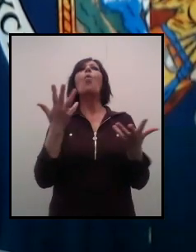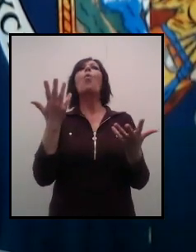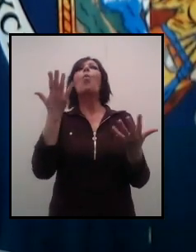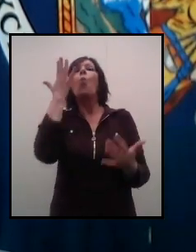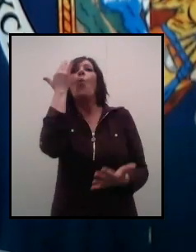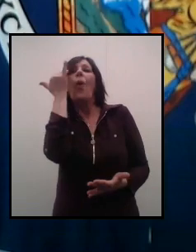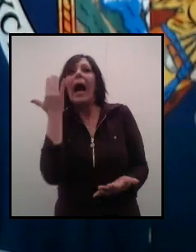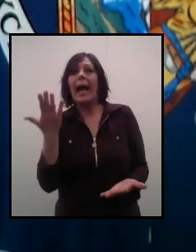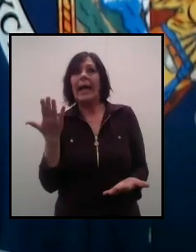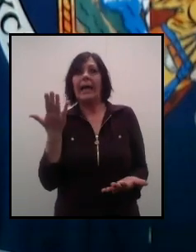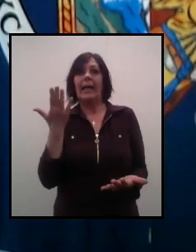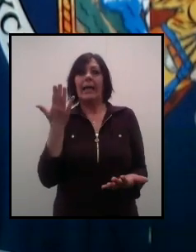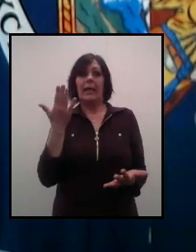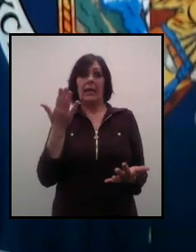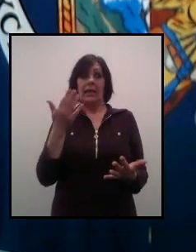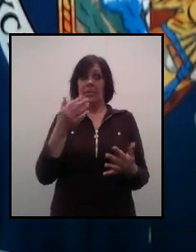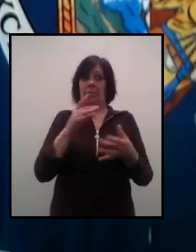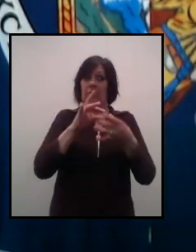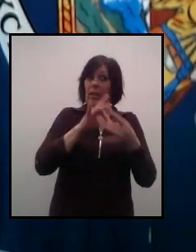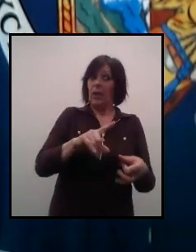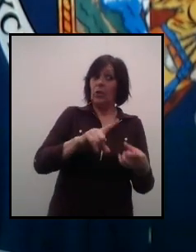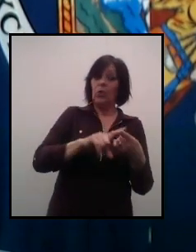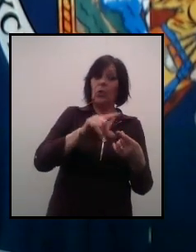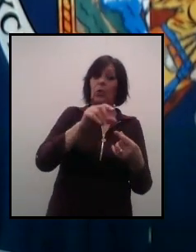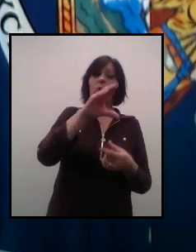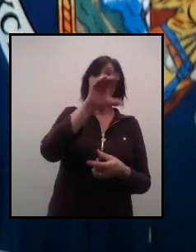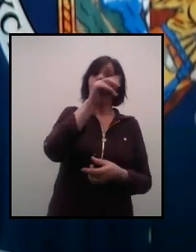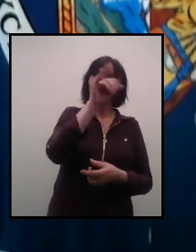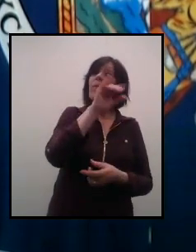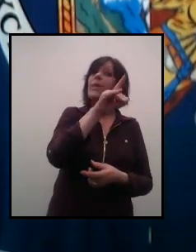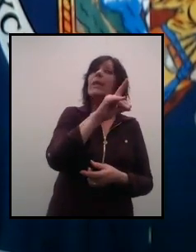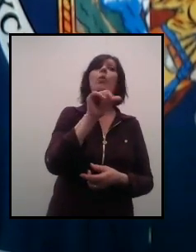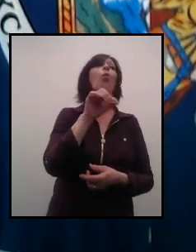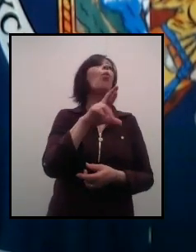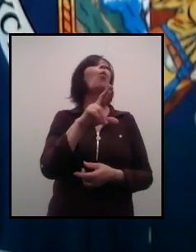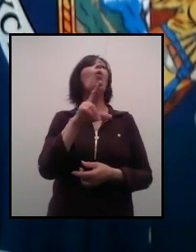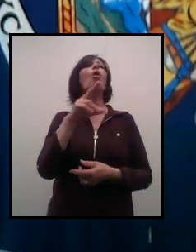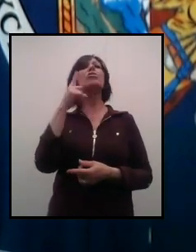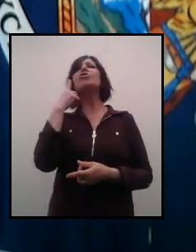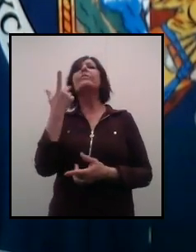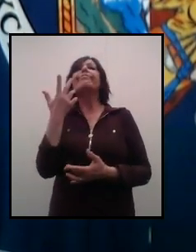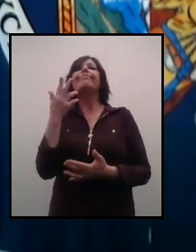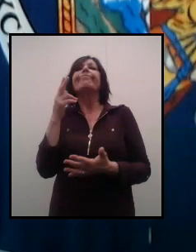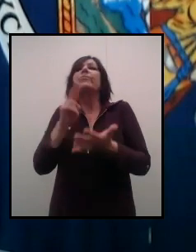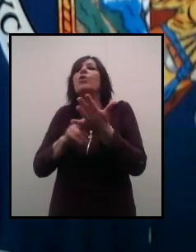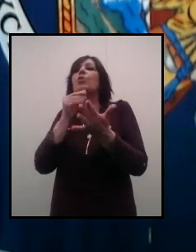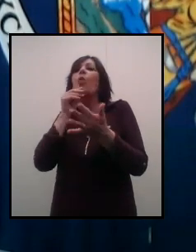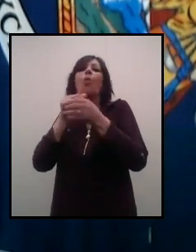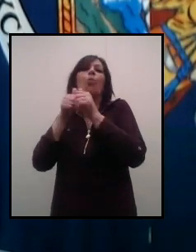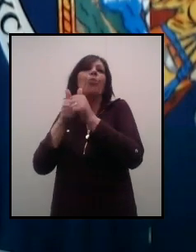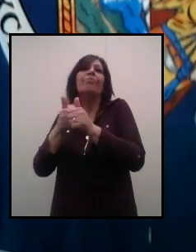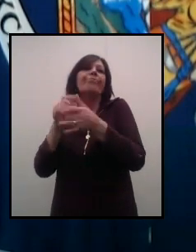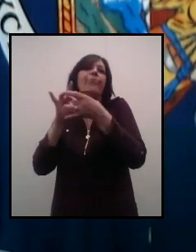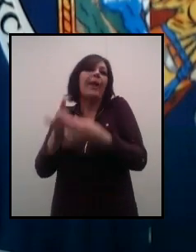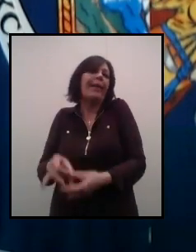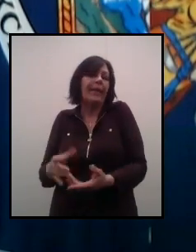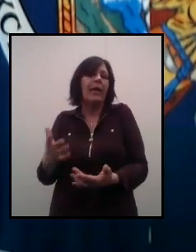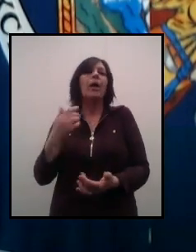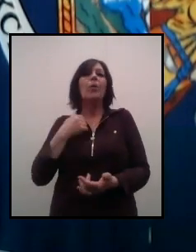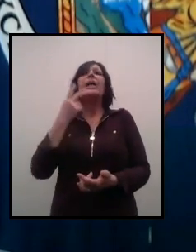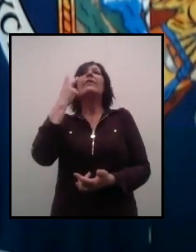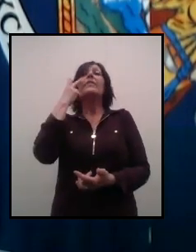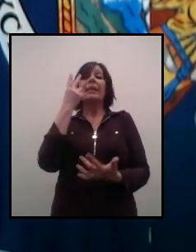cause, and how this was, if this was really nursing home related or not. We've seen a number